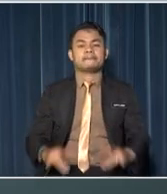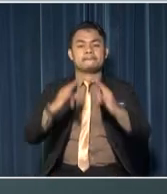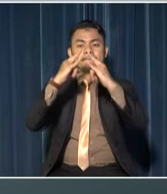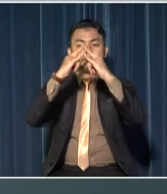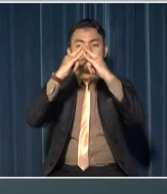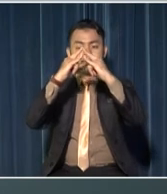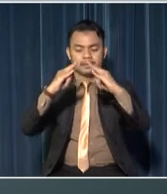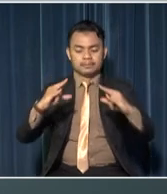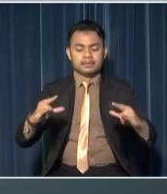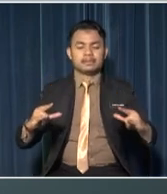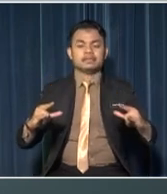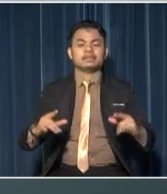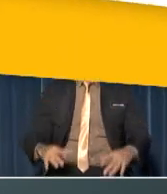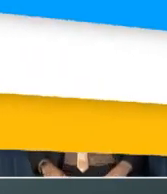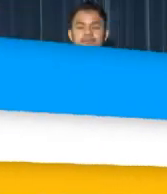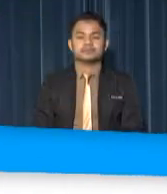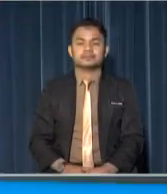pyramid.